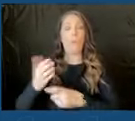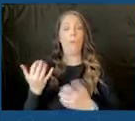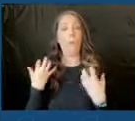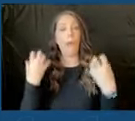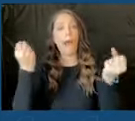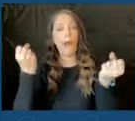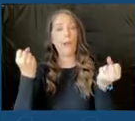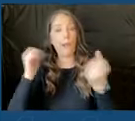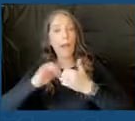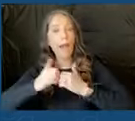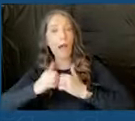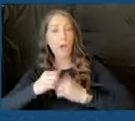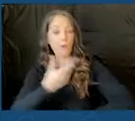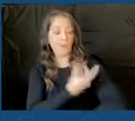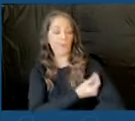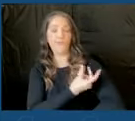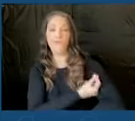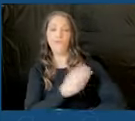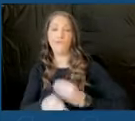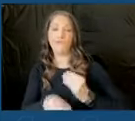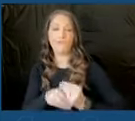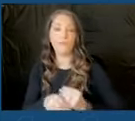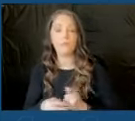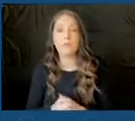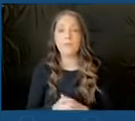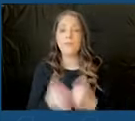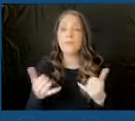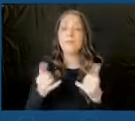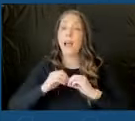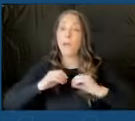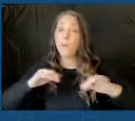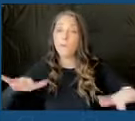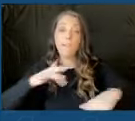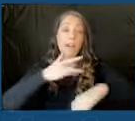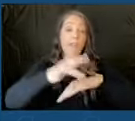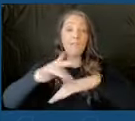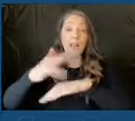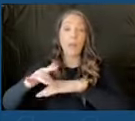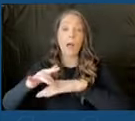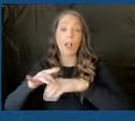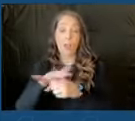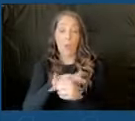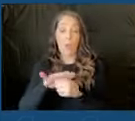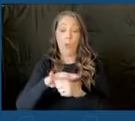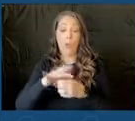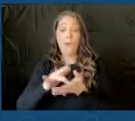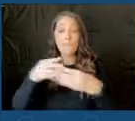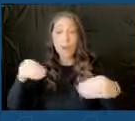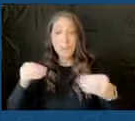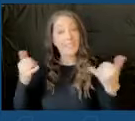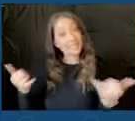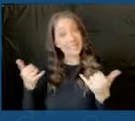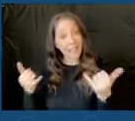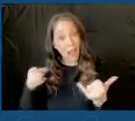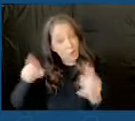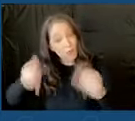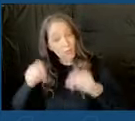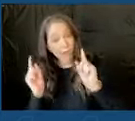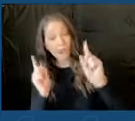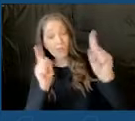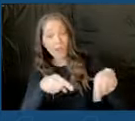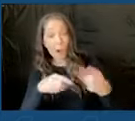simple as a booster shot that is now going to be available at your local pharmacy. Literally today, there are people in line filling out the paper to get a booster shot